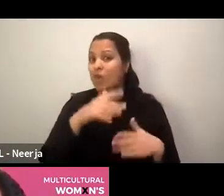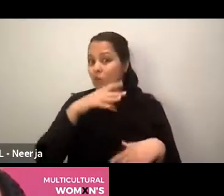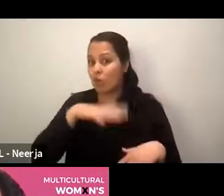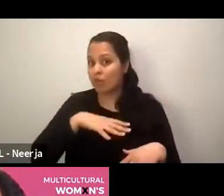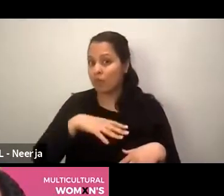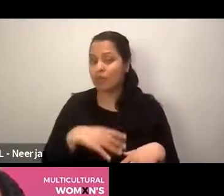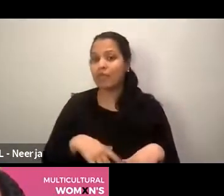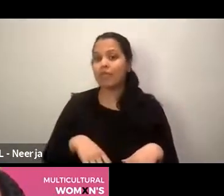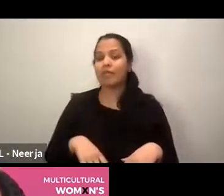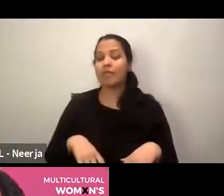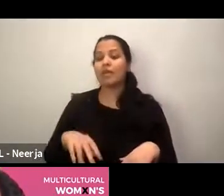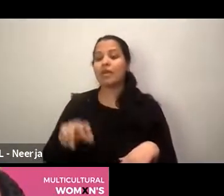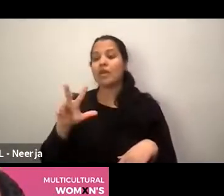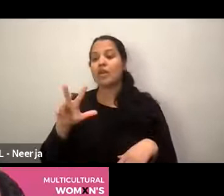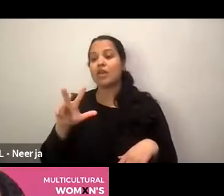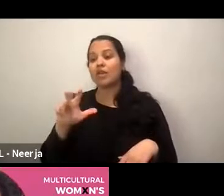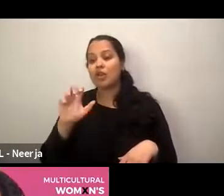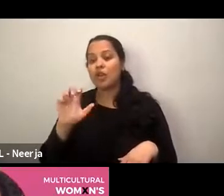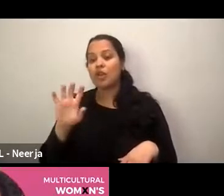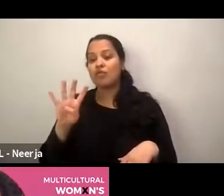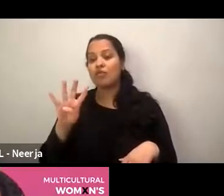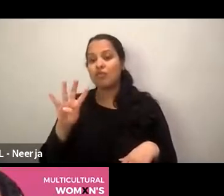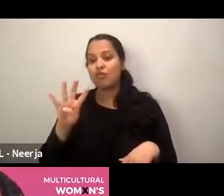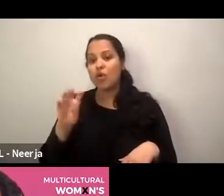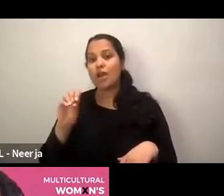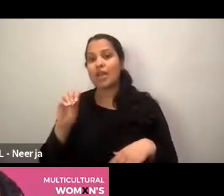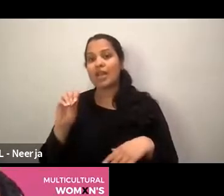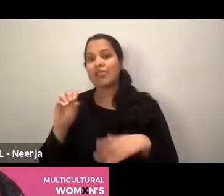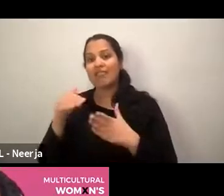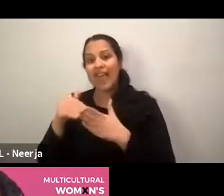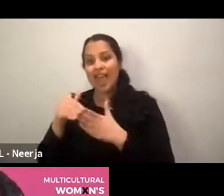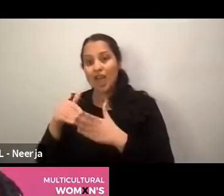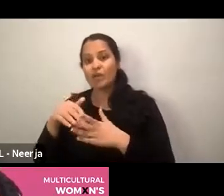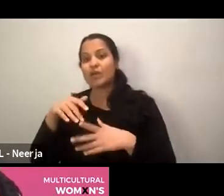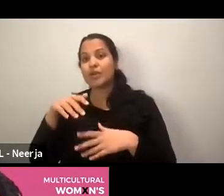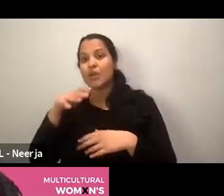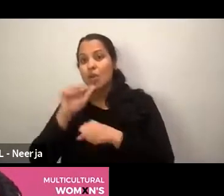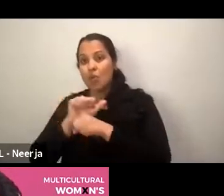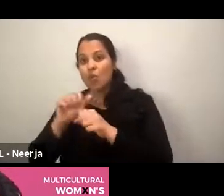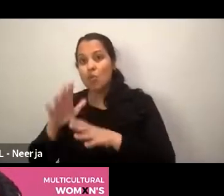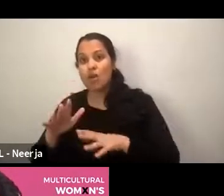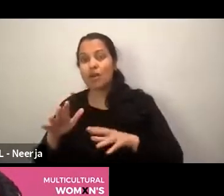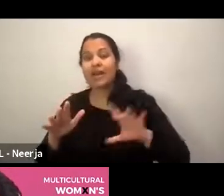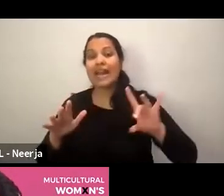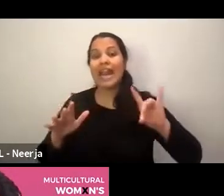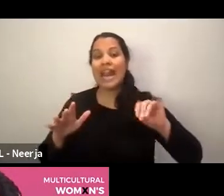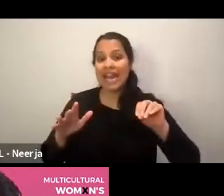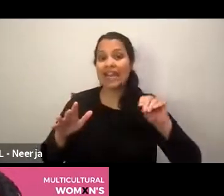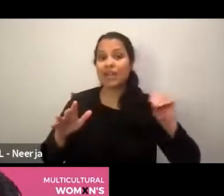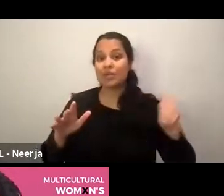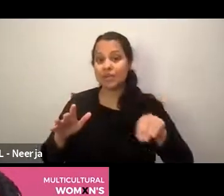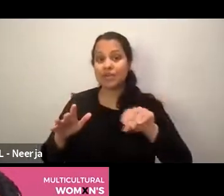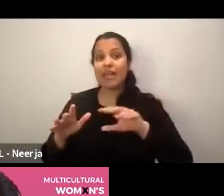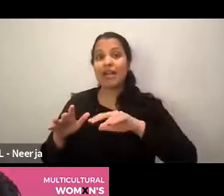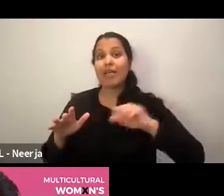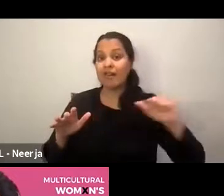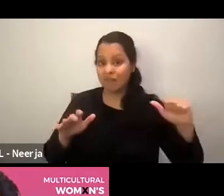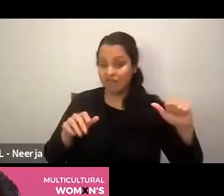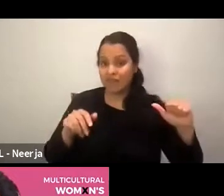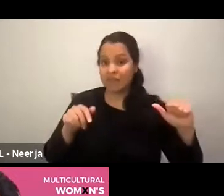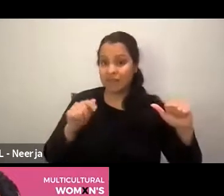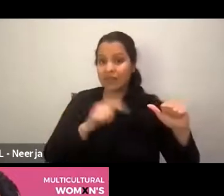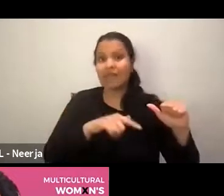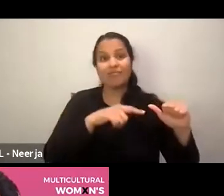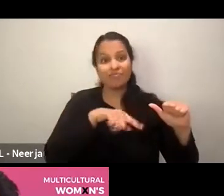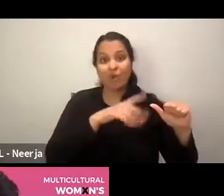the 346,000 workers who vanished from the labor force in January of this year were